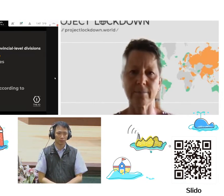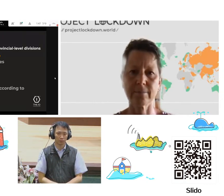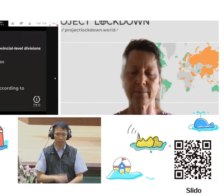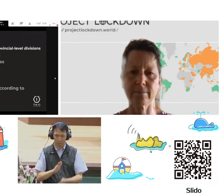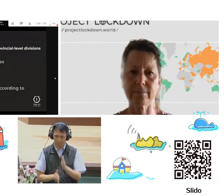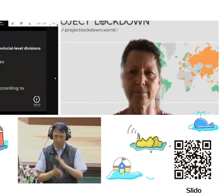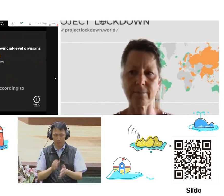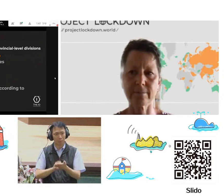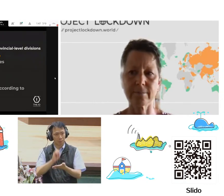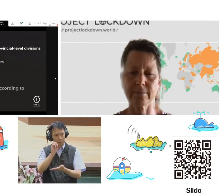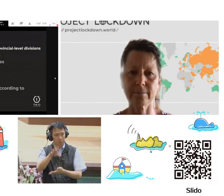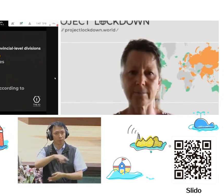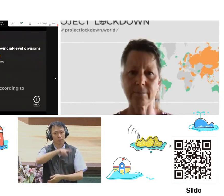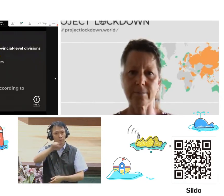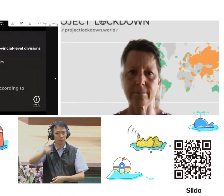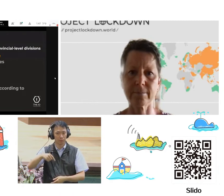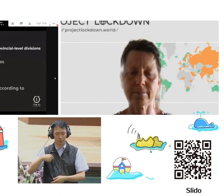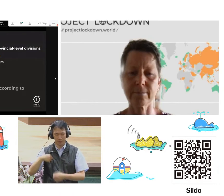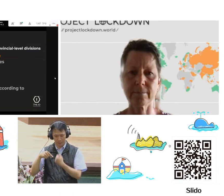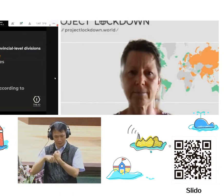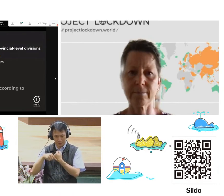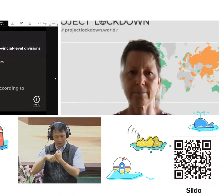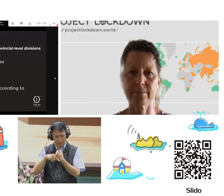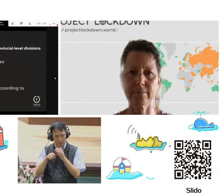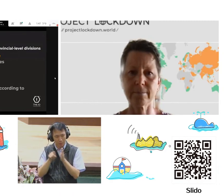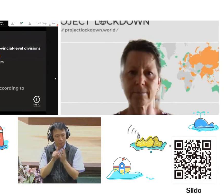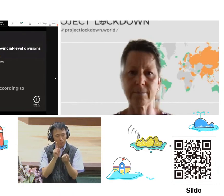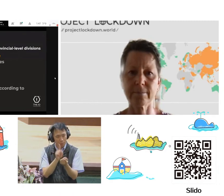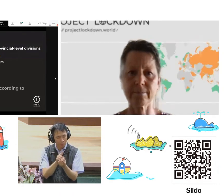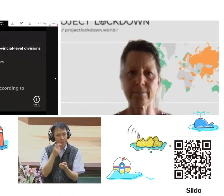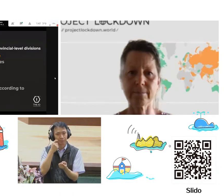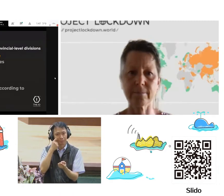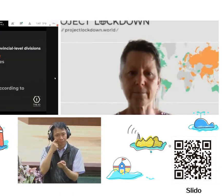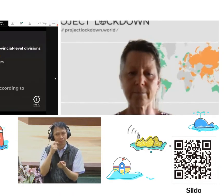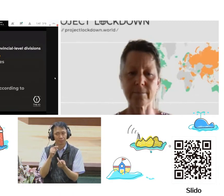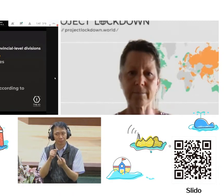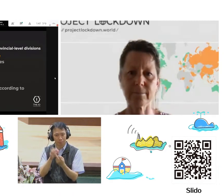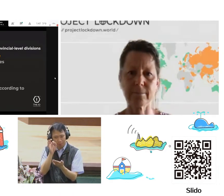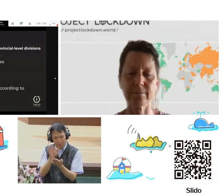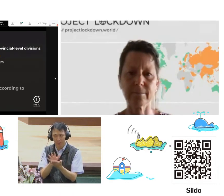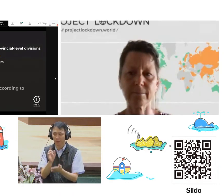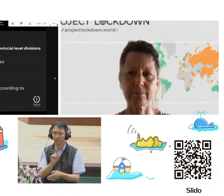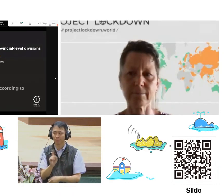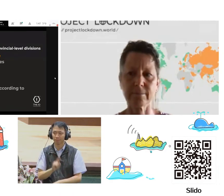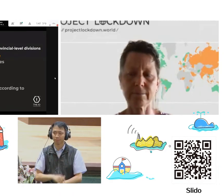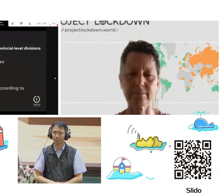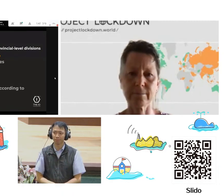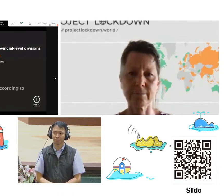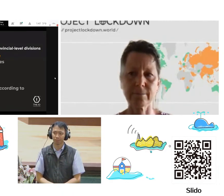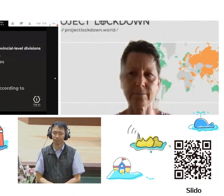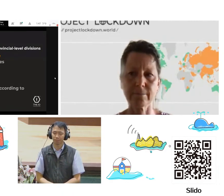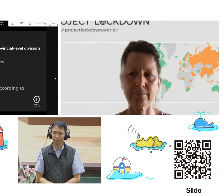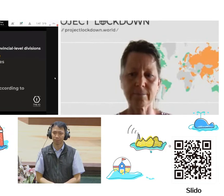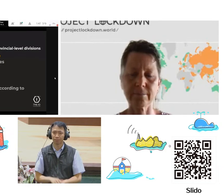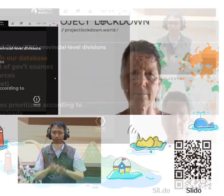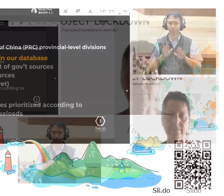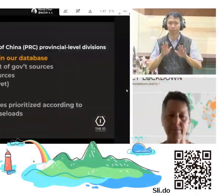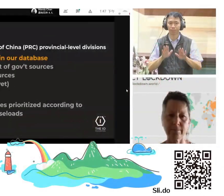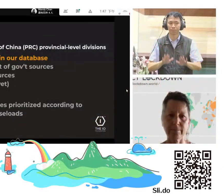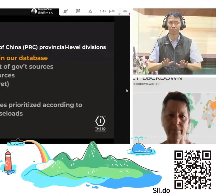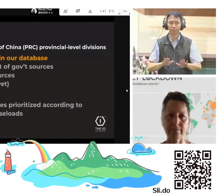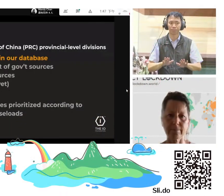better understand the complexity behind. So just to give you an overview of our work progress, we have 31